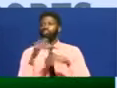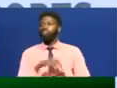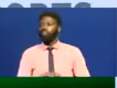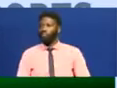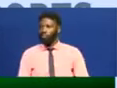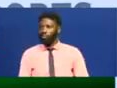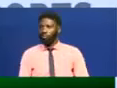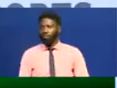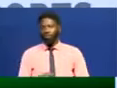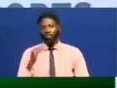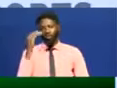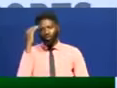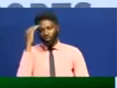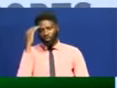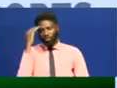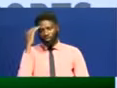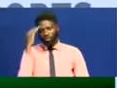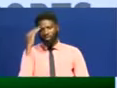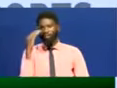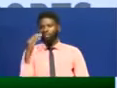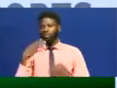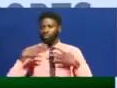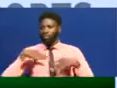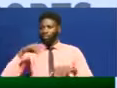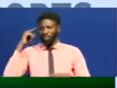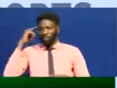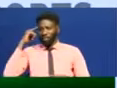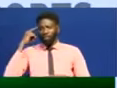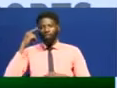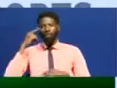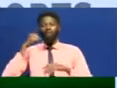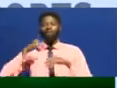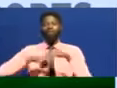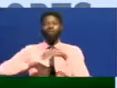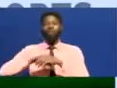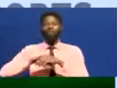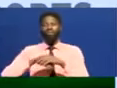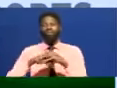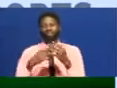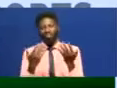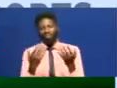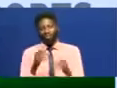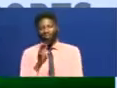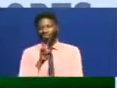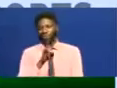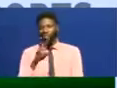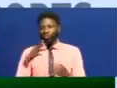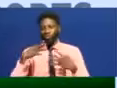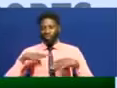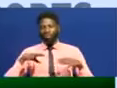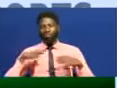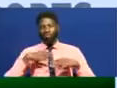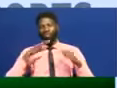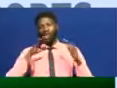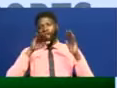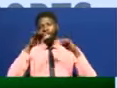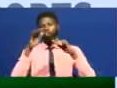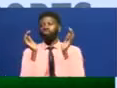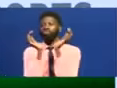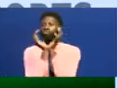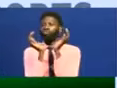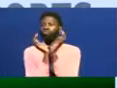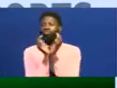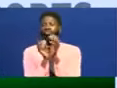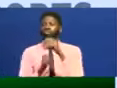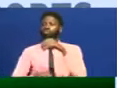You know, there are people who think football is just a game of 22 people going into a stadium and kicking a ball around for 90